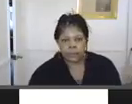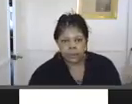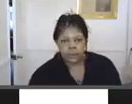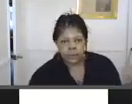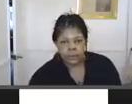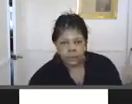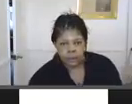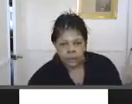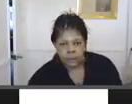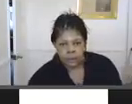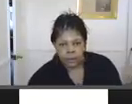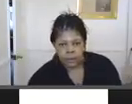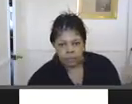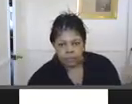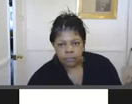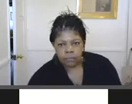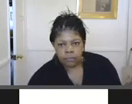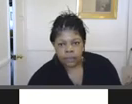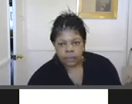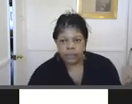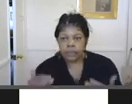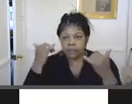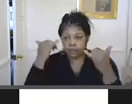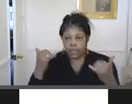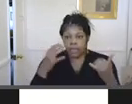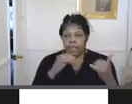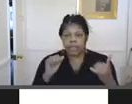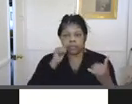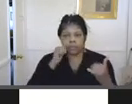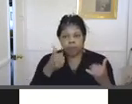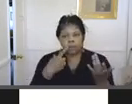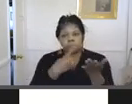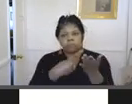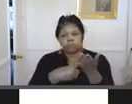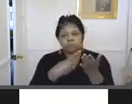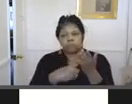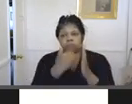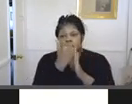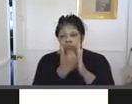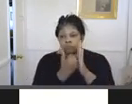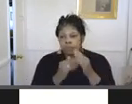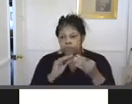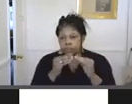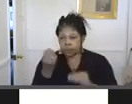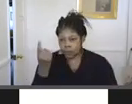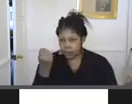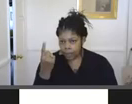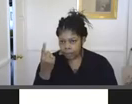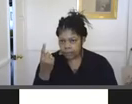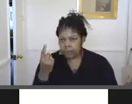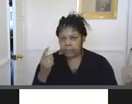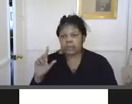Okay, so today and tomorrow we're covering lesson 11, which covers the topic of brushes